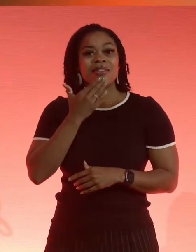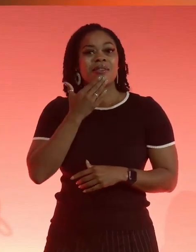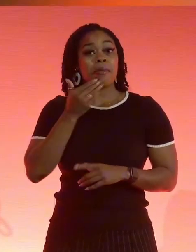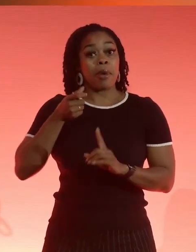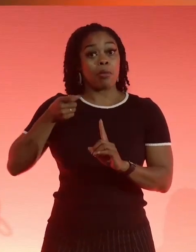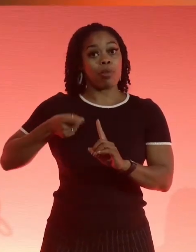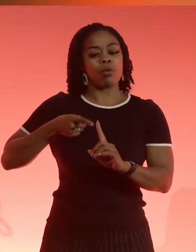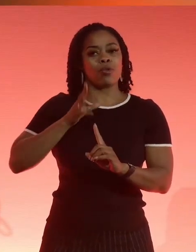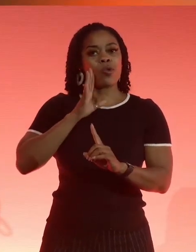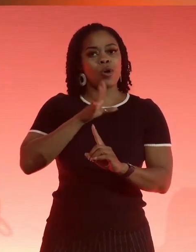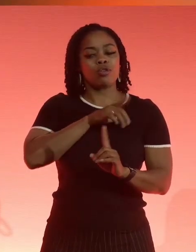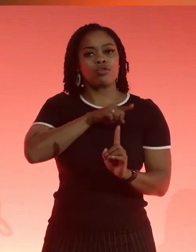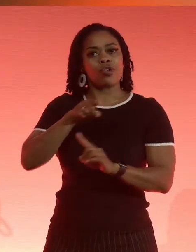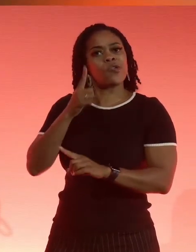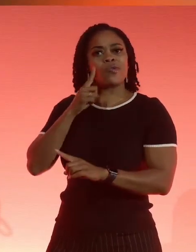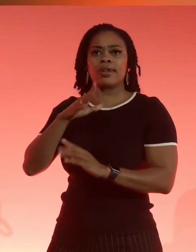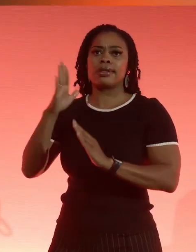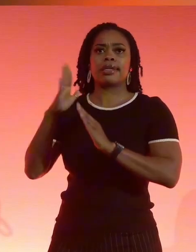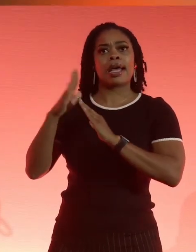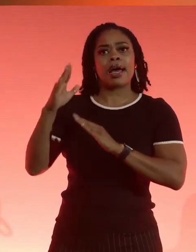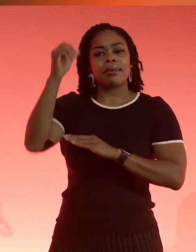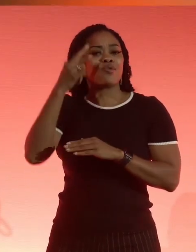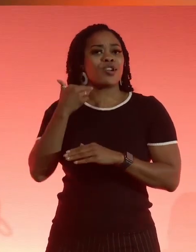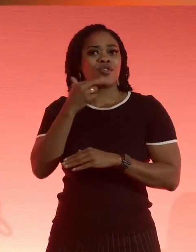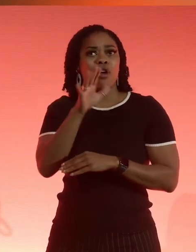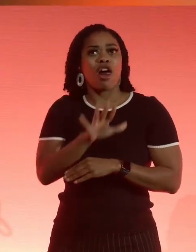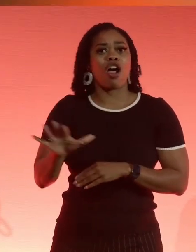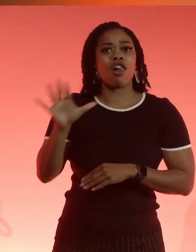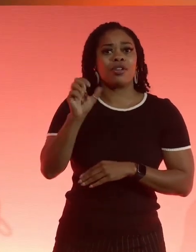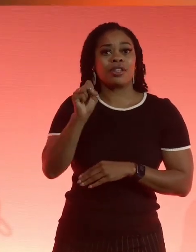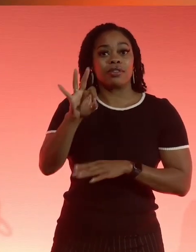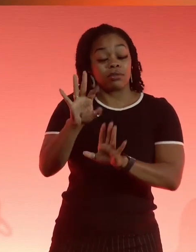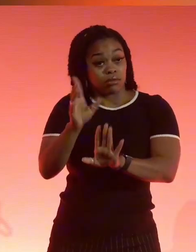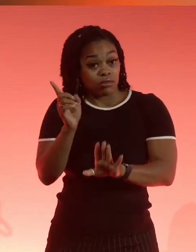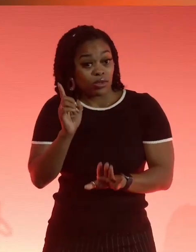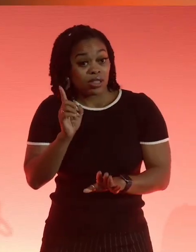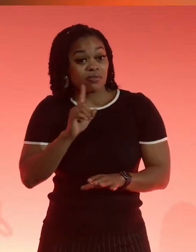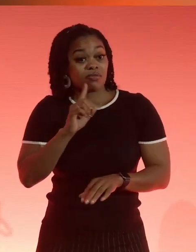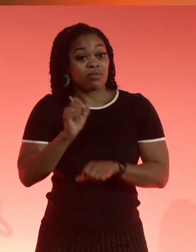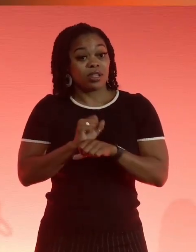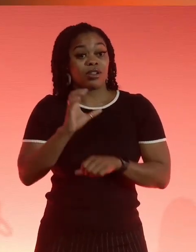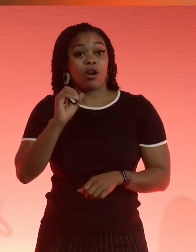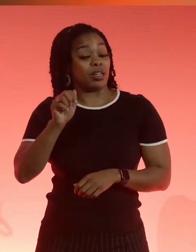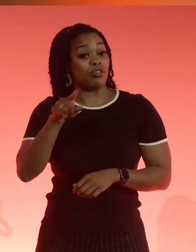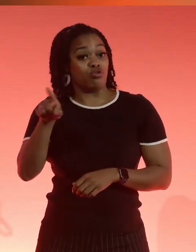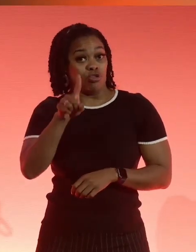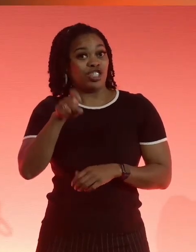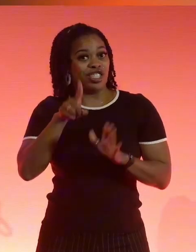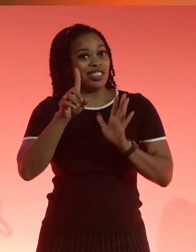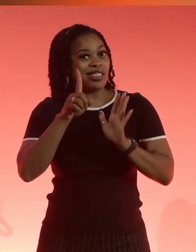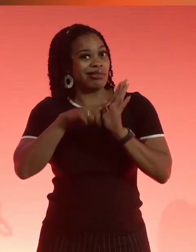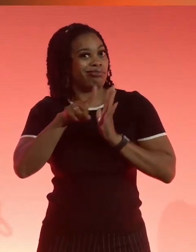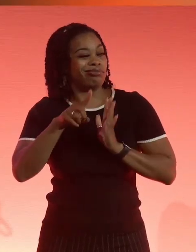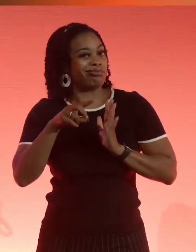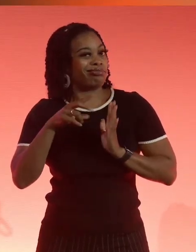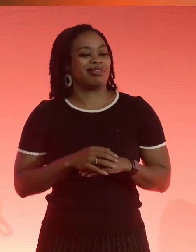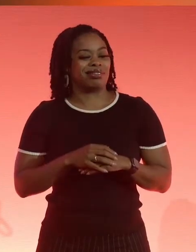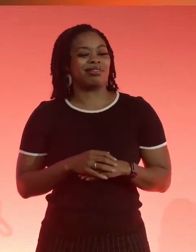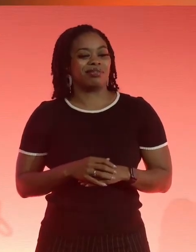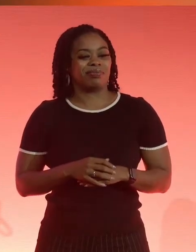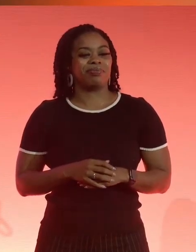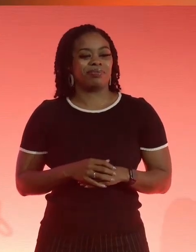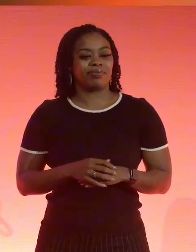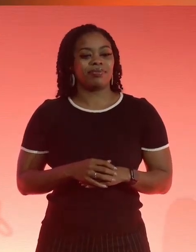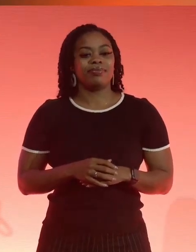taken you to the best Indian restaurant in San Francisco, which, by the way, is Copra. You gotta check it out. Yeah!